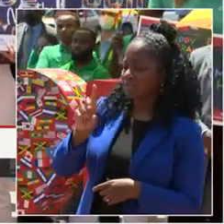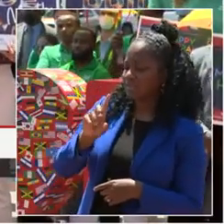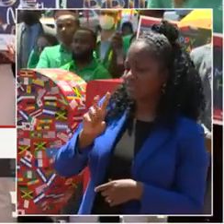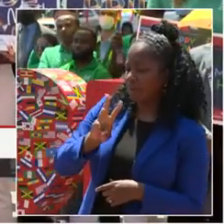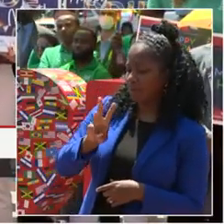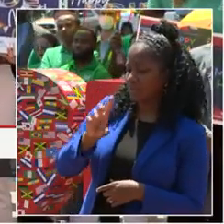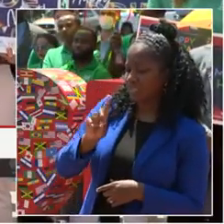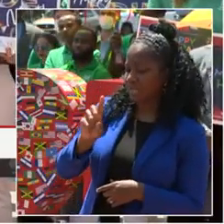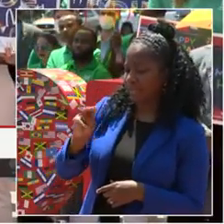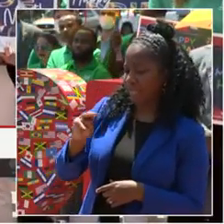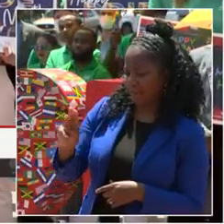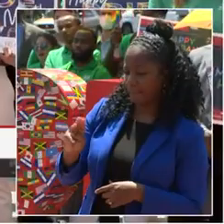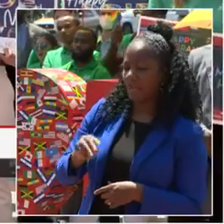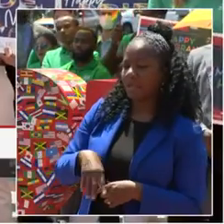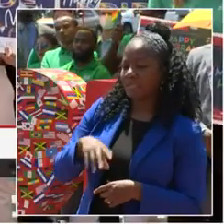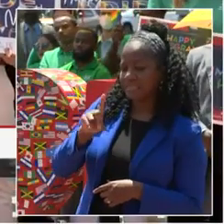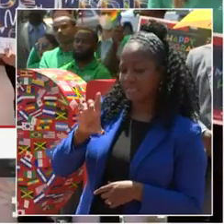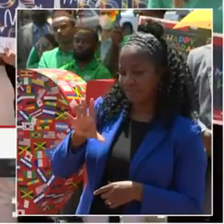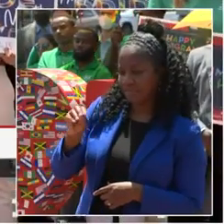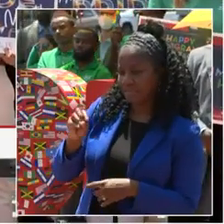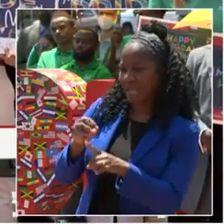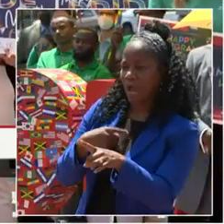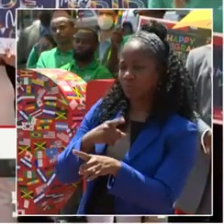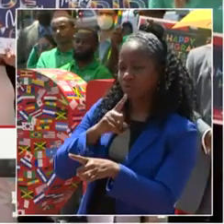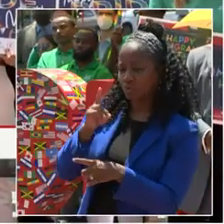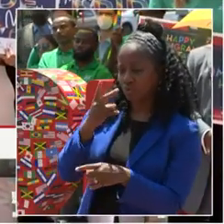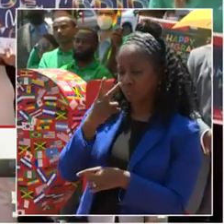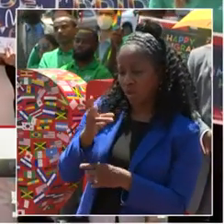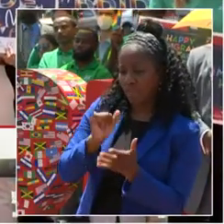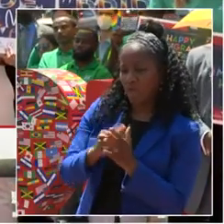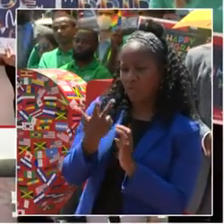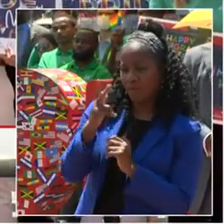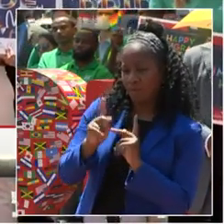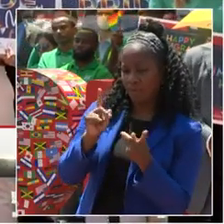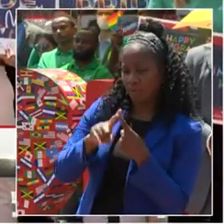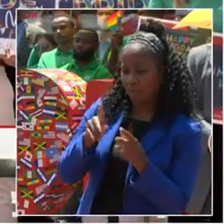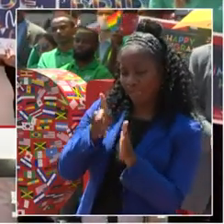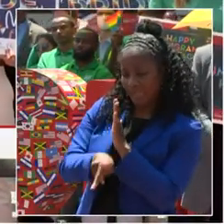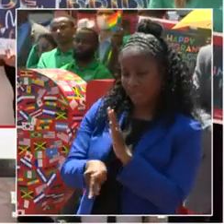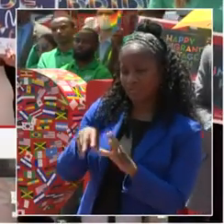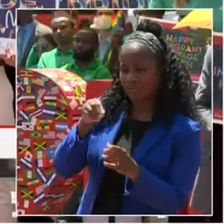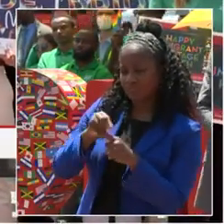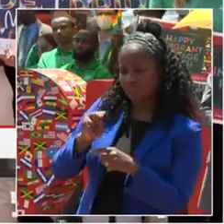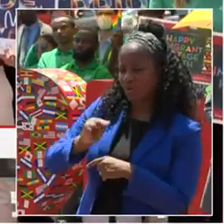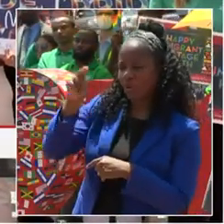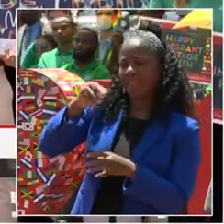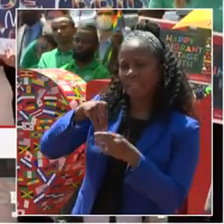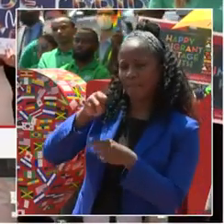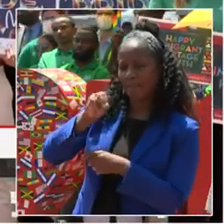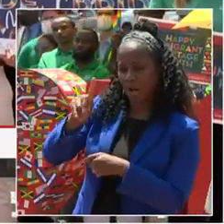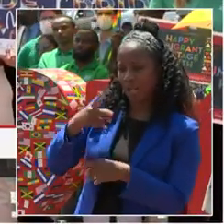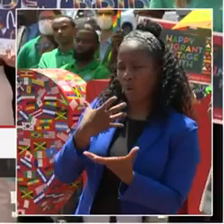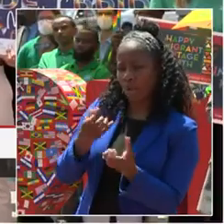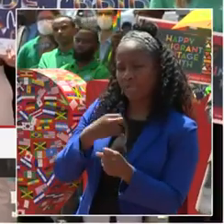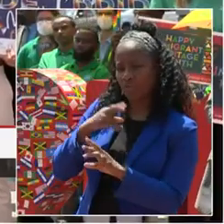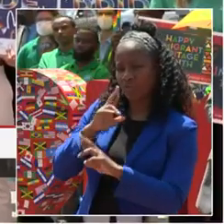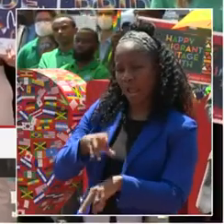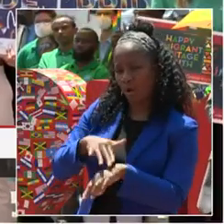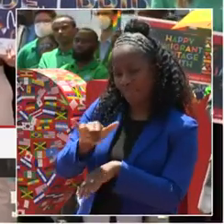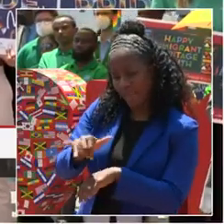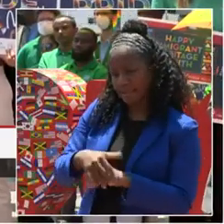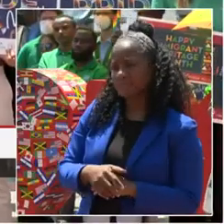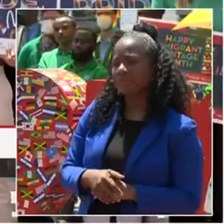DCW 50. I'm assuming that you saw just over 24 hours ago 3 people were gunned down north of here. It was in Maryland. I want to get your reaction on that.